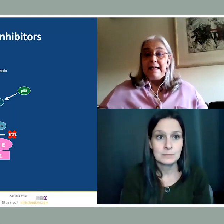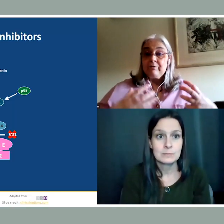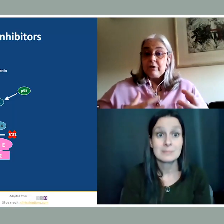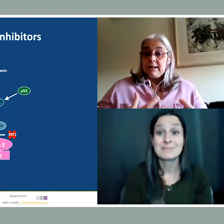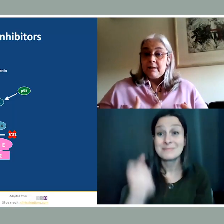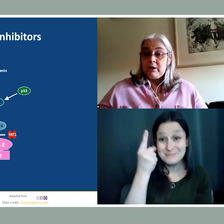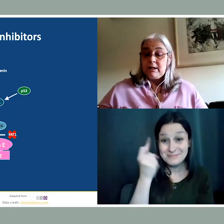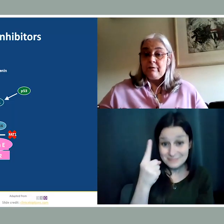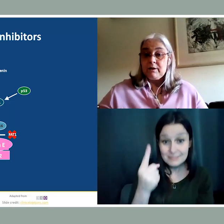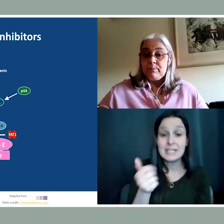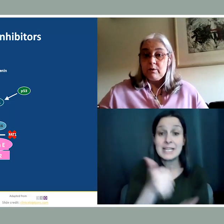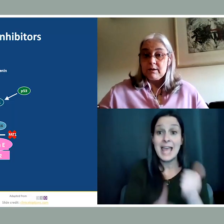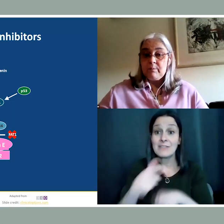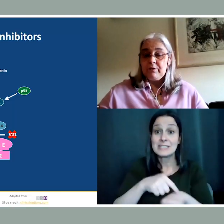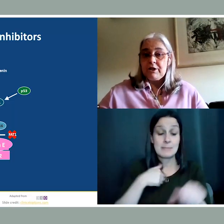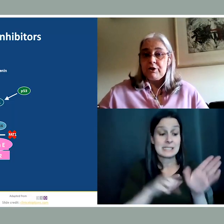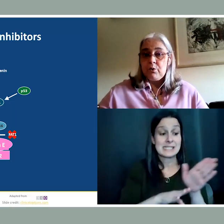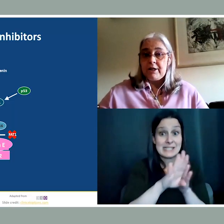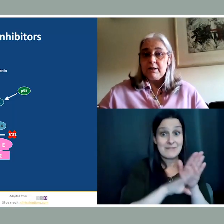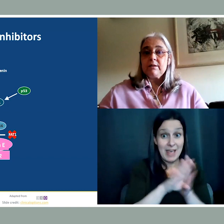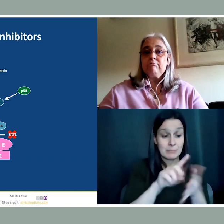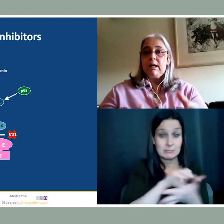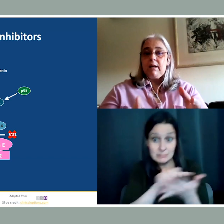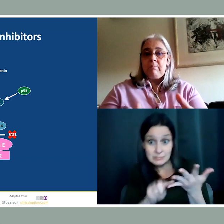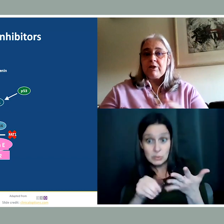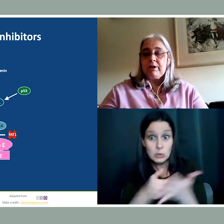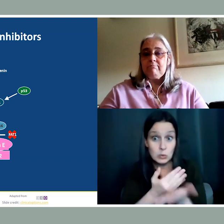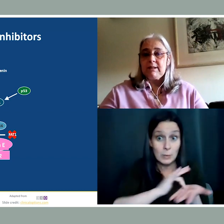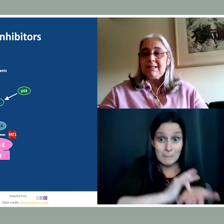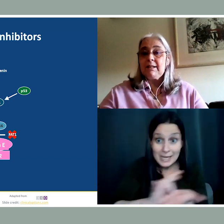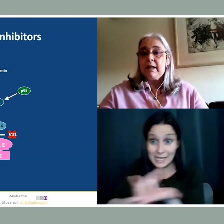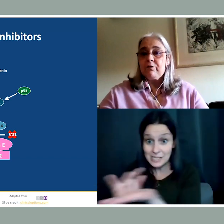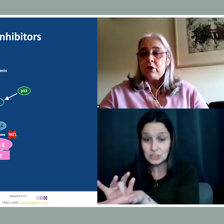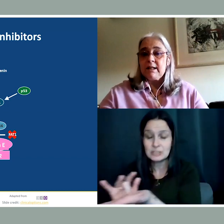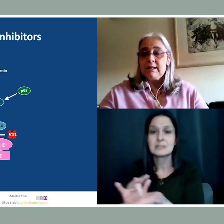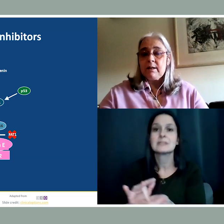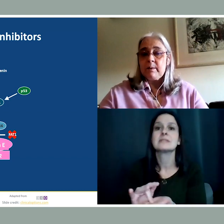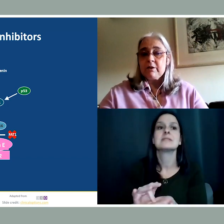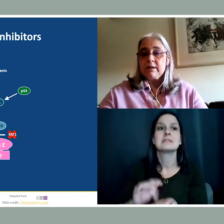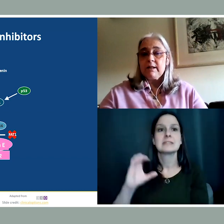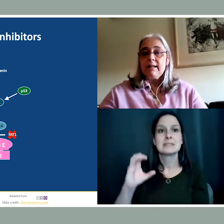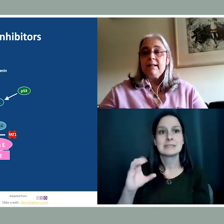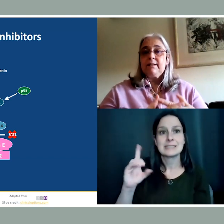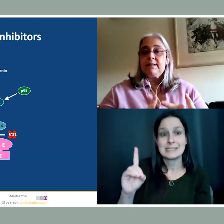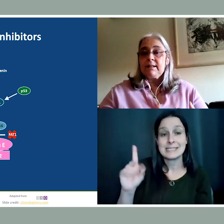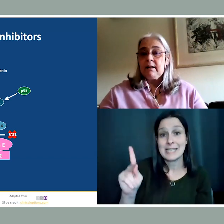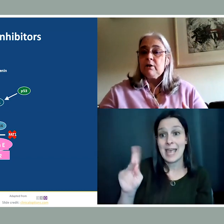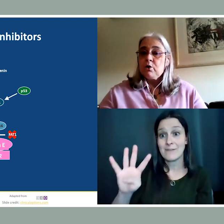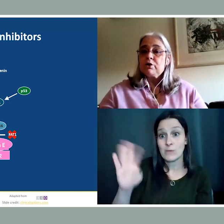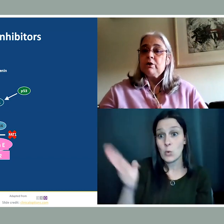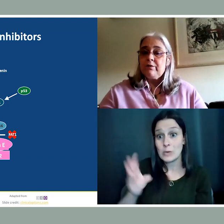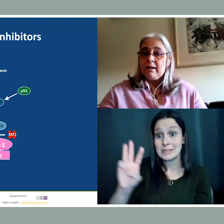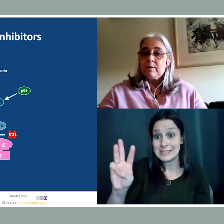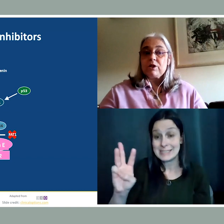However, every time we develop some of these new agents, imagine the CDK4/6 inhibitors, the